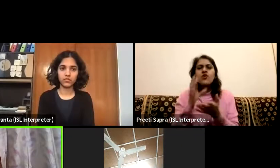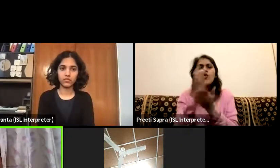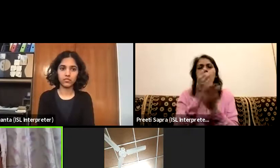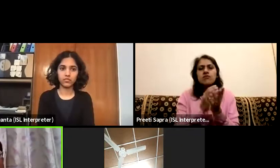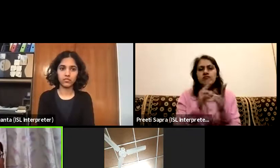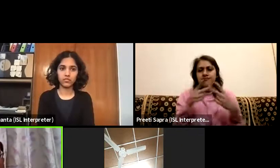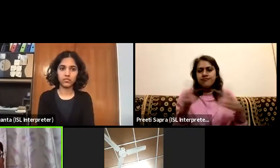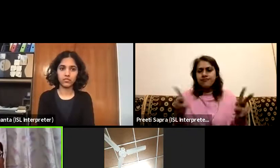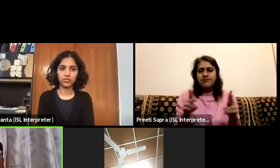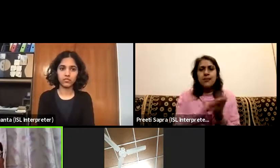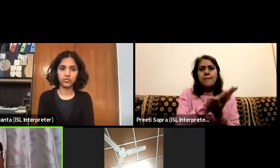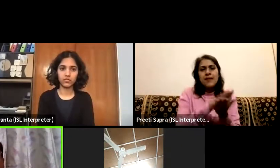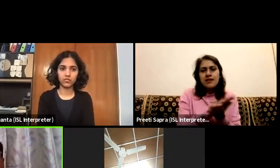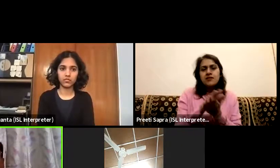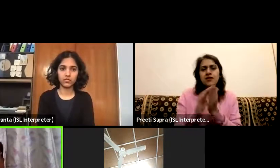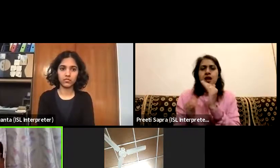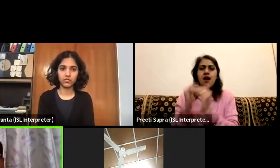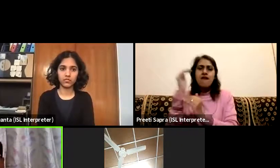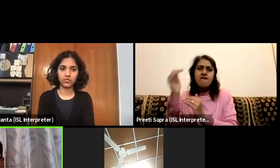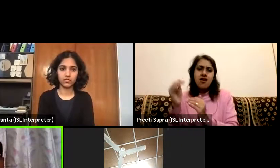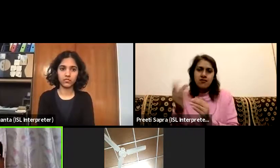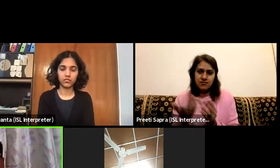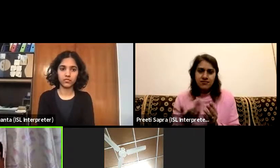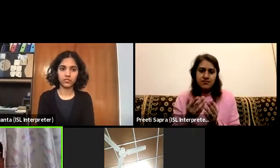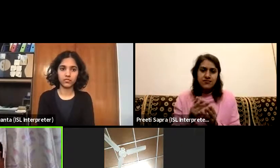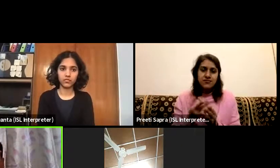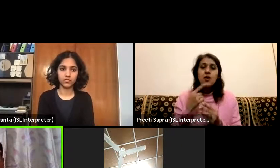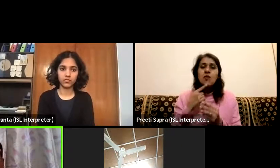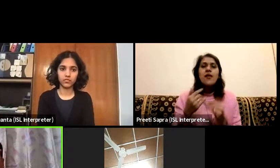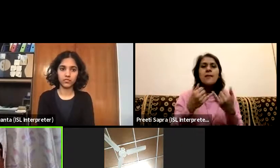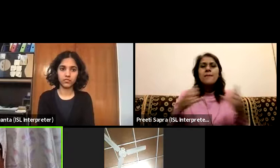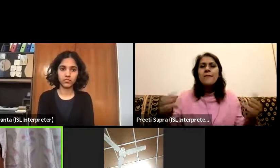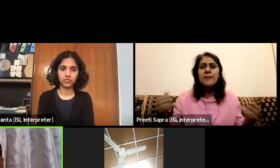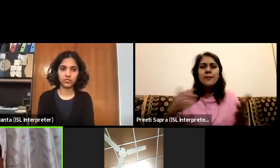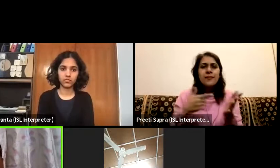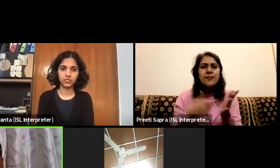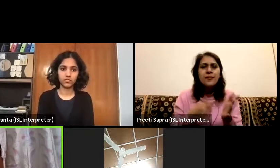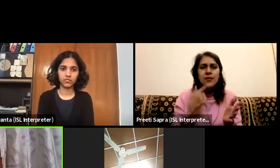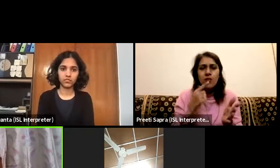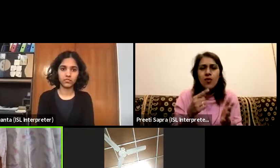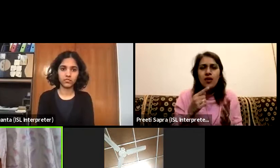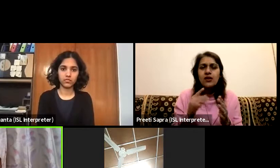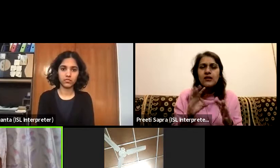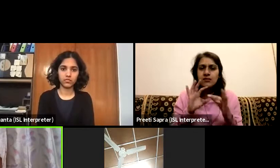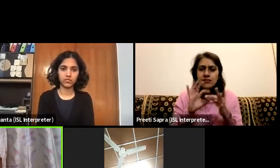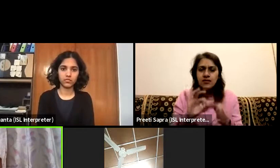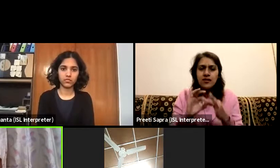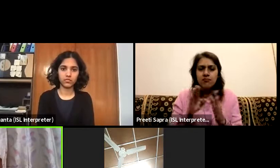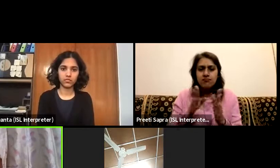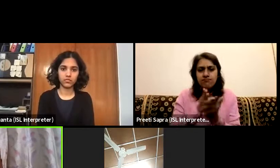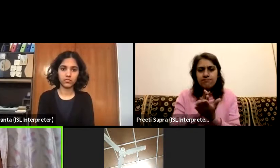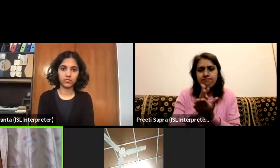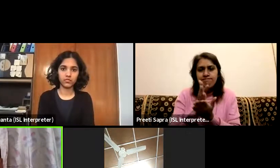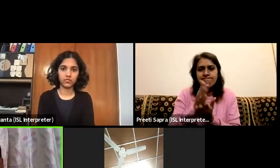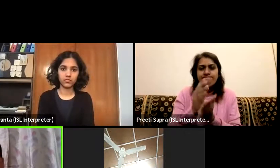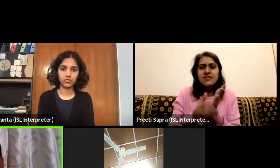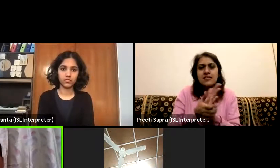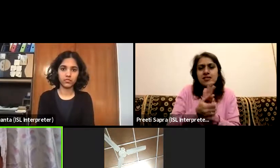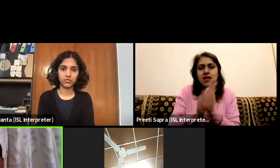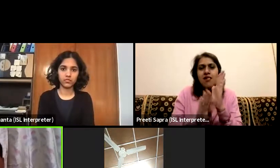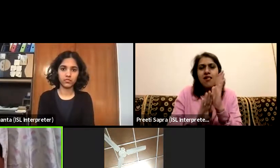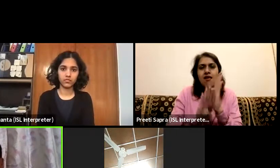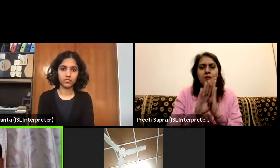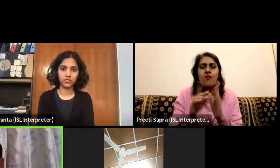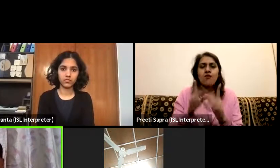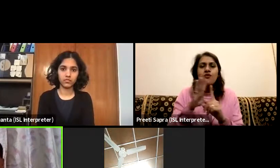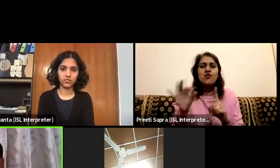to bring these children up to the base level where we can then start imparting the skills training. So we're working on